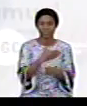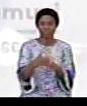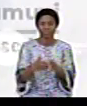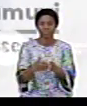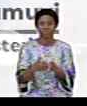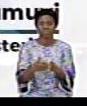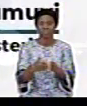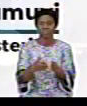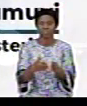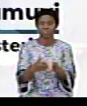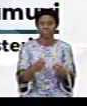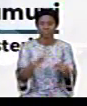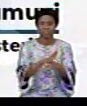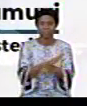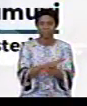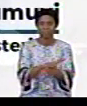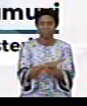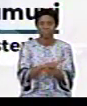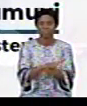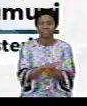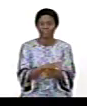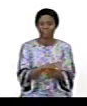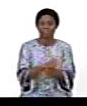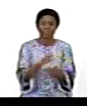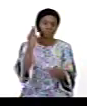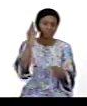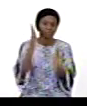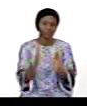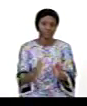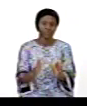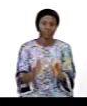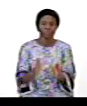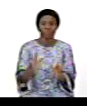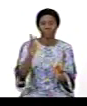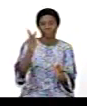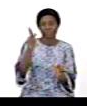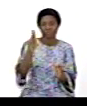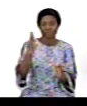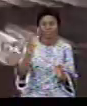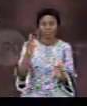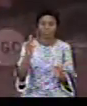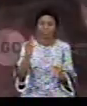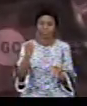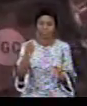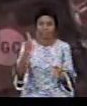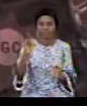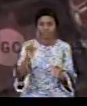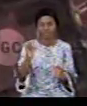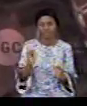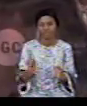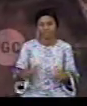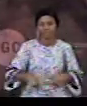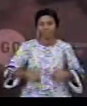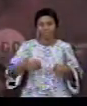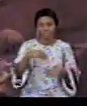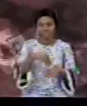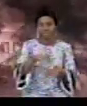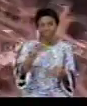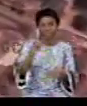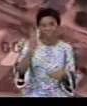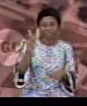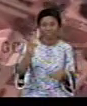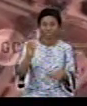convener, Pastor Dr. W.F. Kumuyi, at the GCK July edition live at Ikorodu, Lagos State,